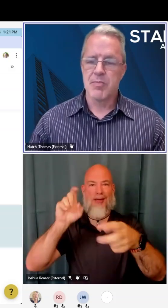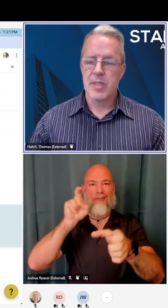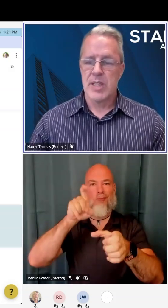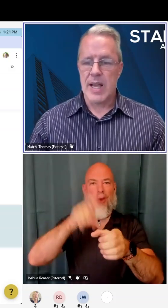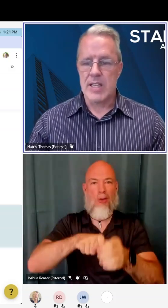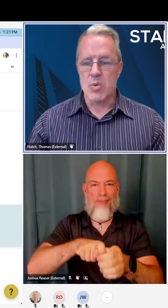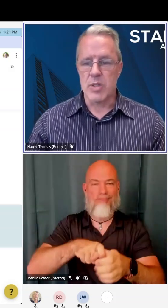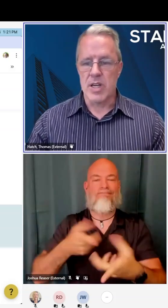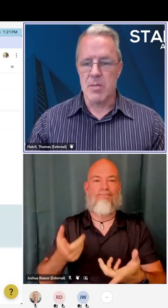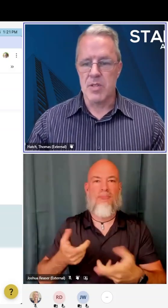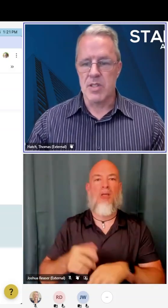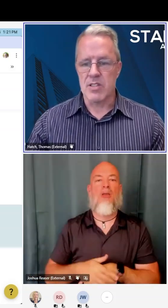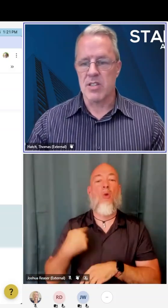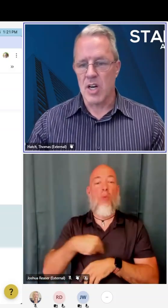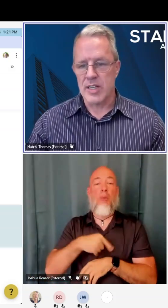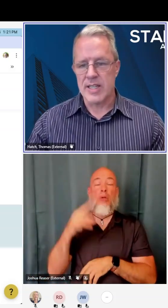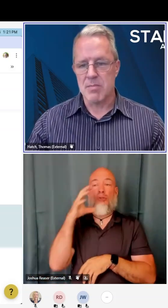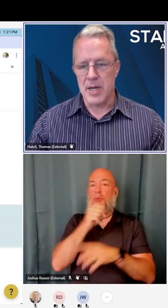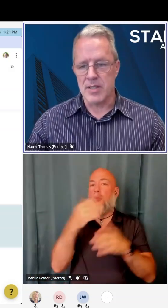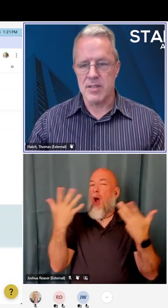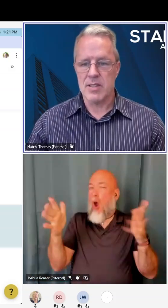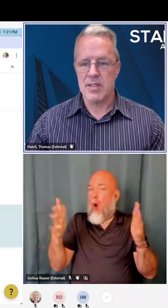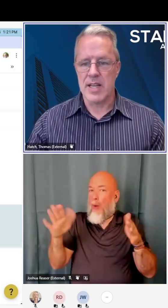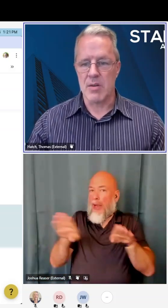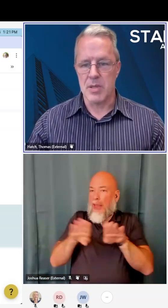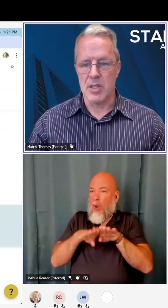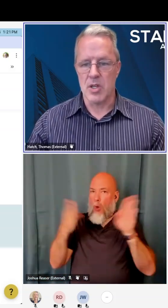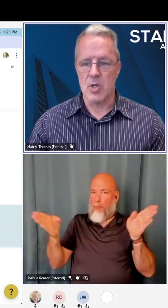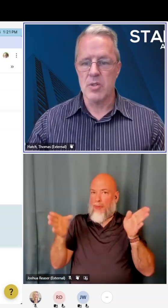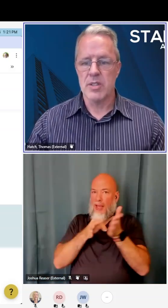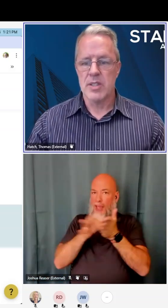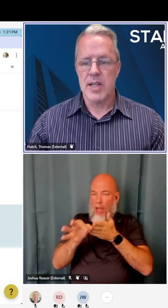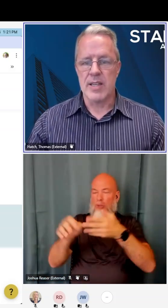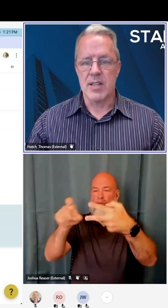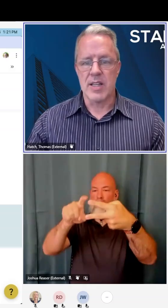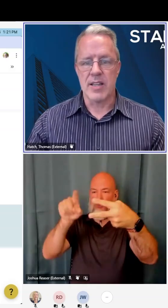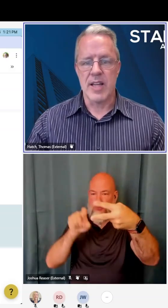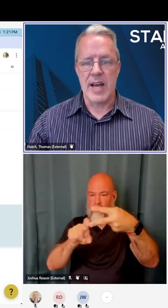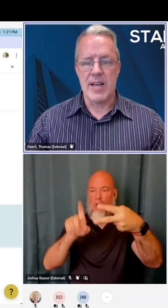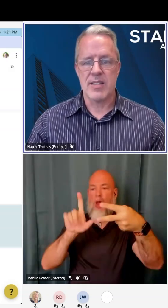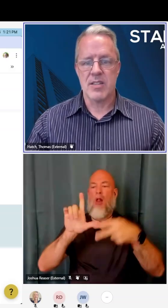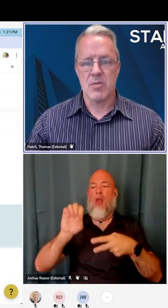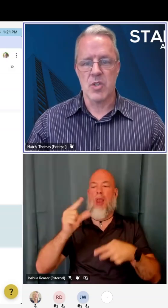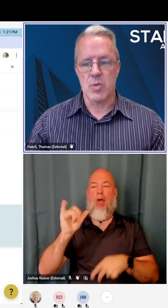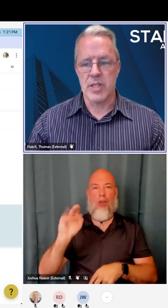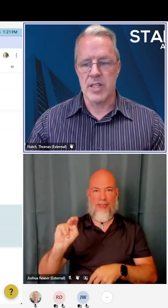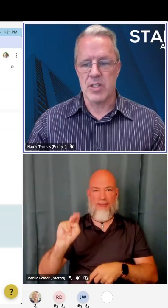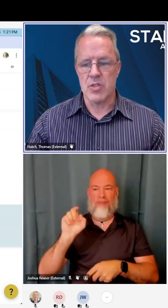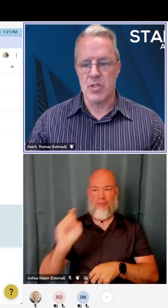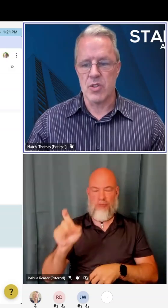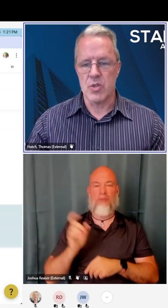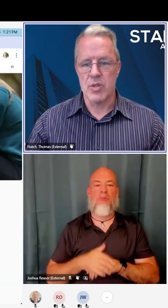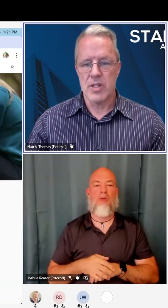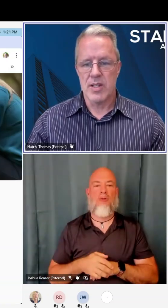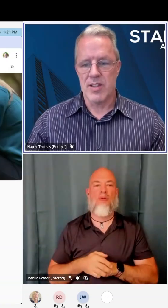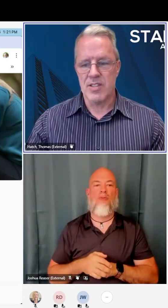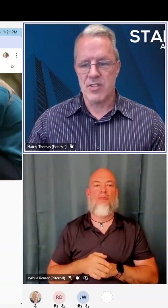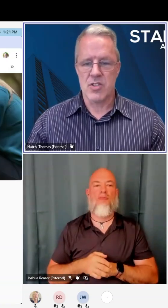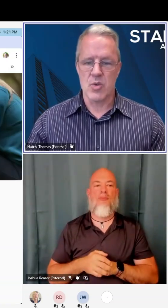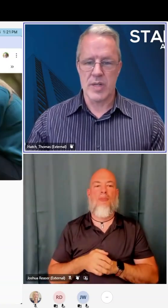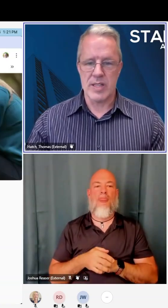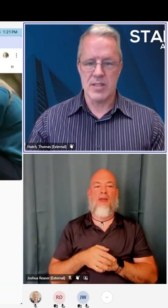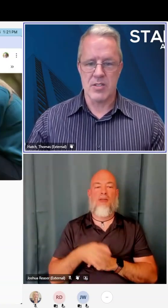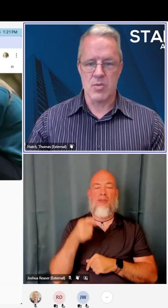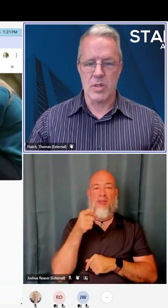opened, and you would come to this login button down below and click that, which would take you to